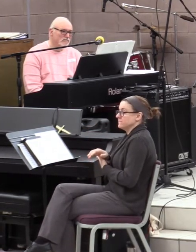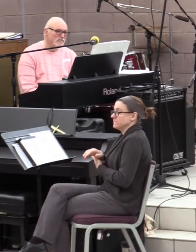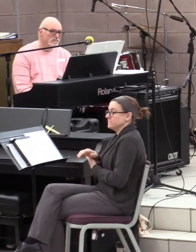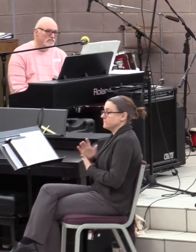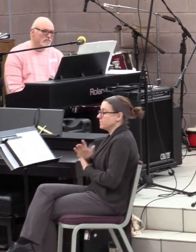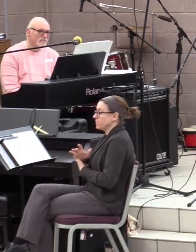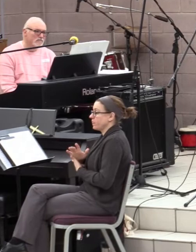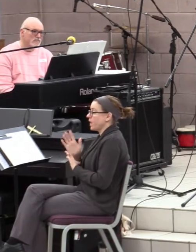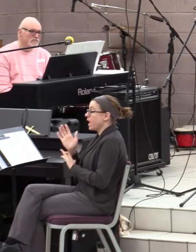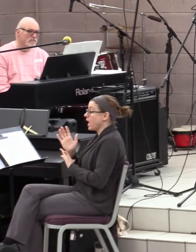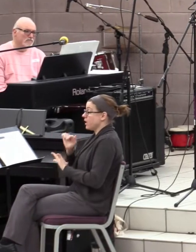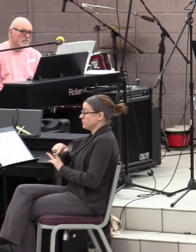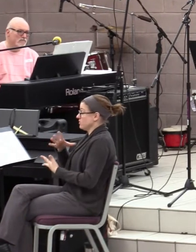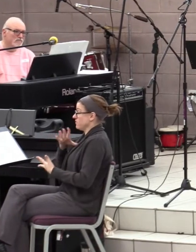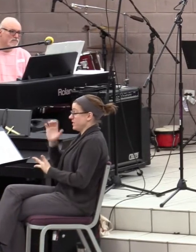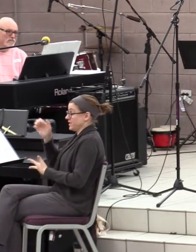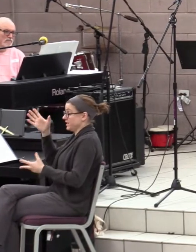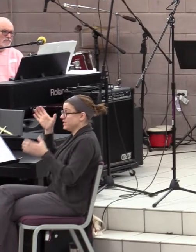I can hear it.